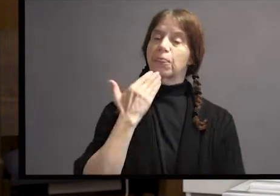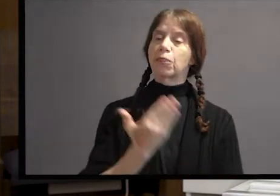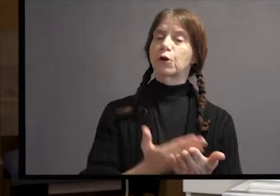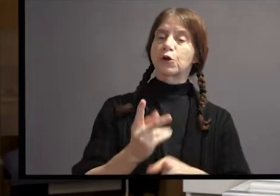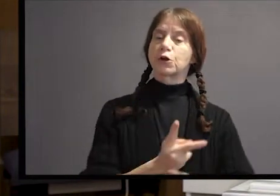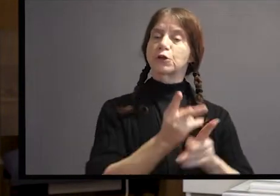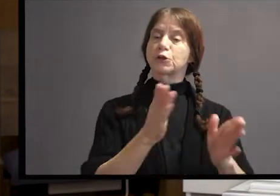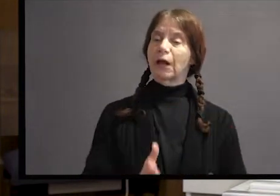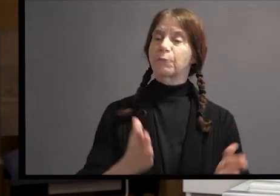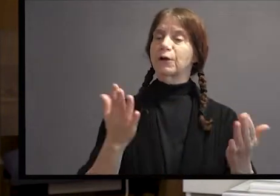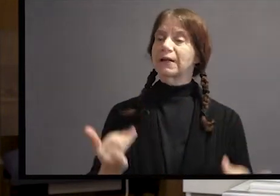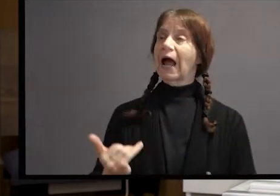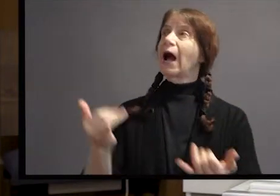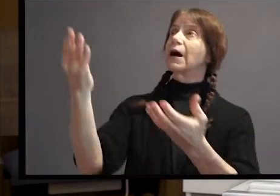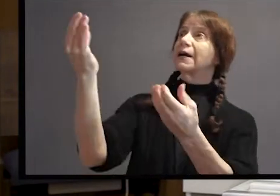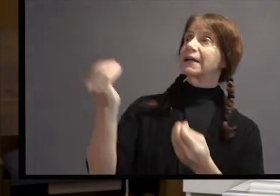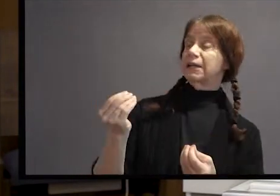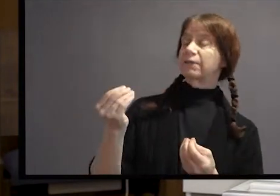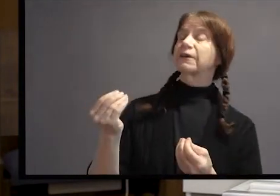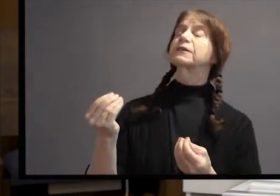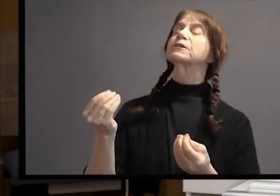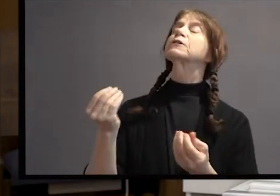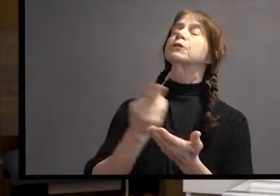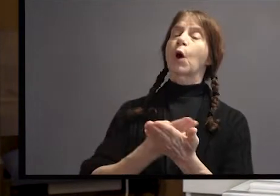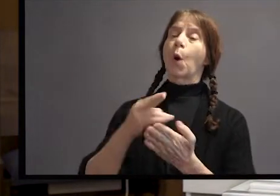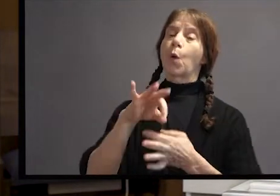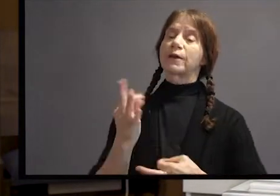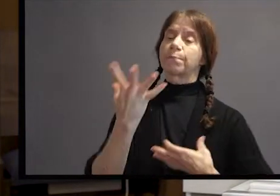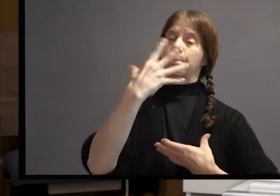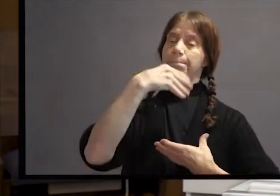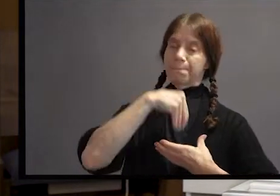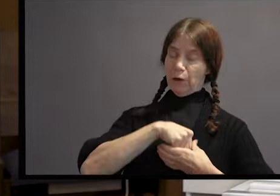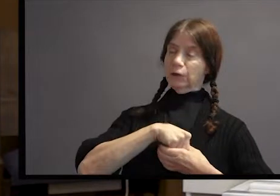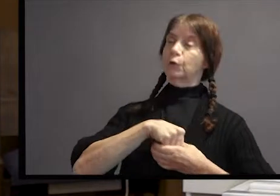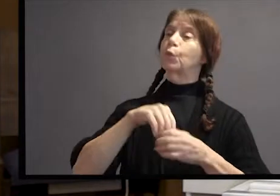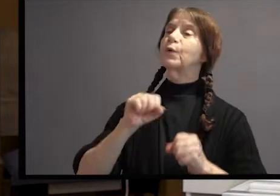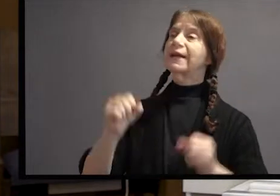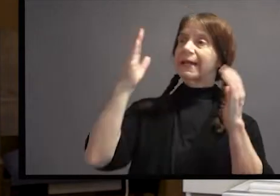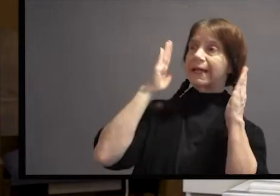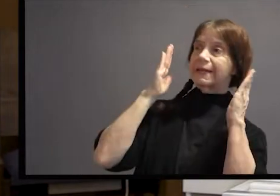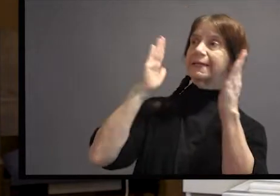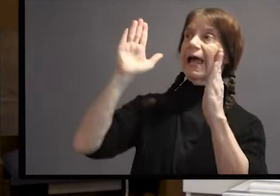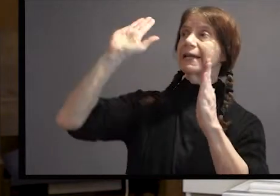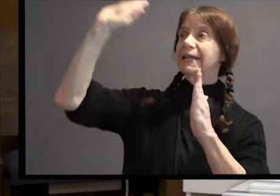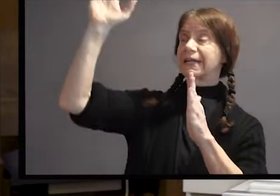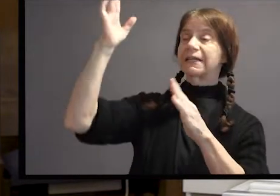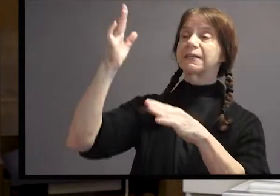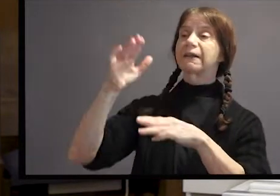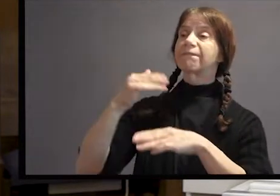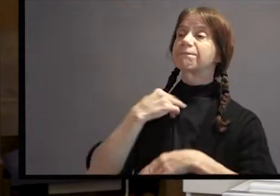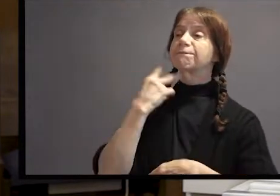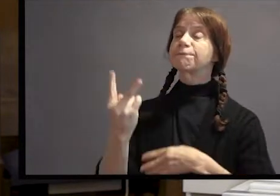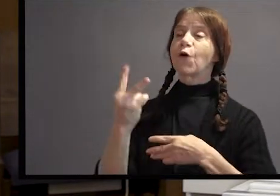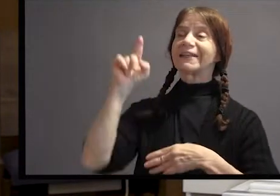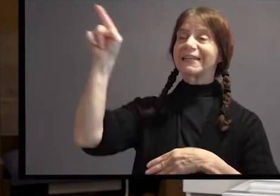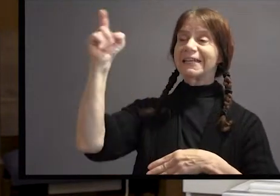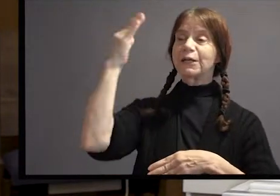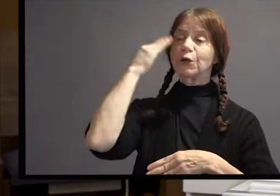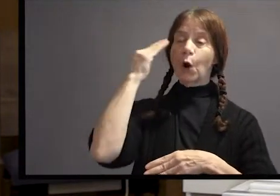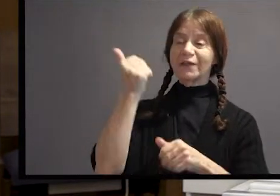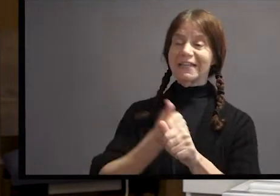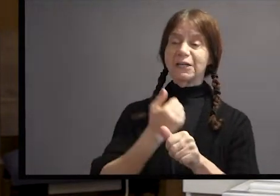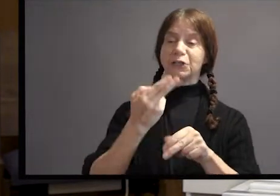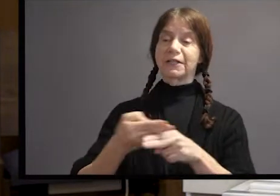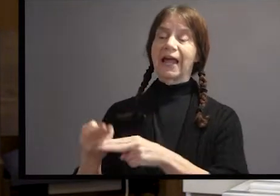Spirit, that when we hear the voice of our shepherd, we may know him who calls us each by name and follow where